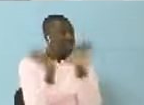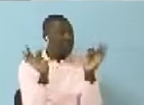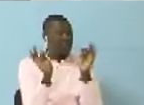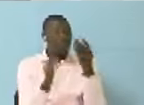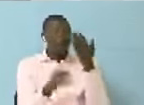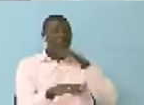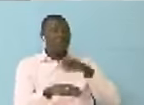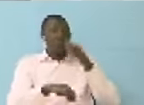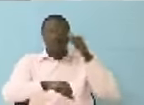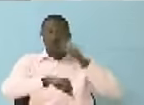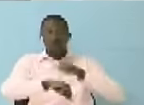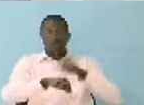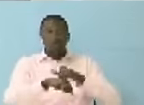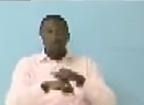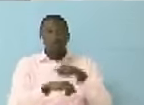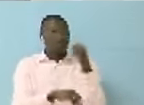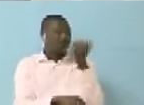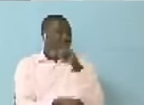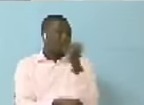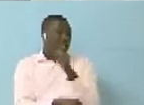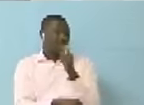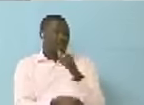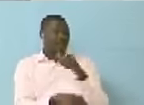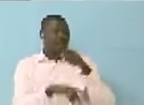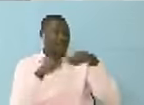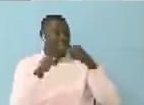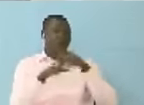from torture and intimidation after all.